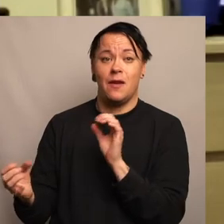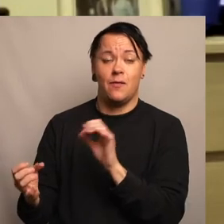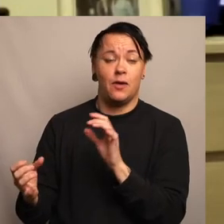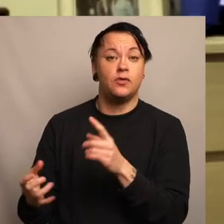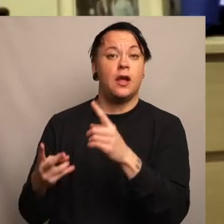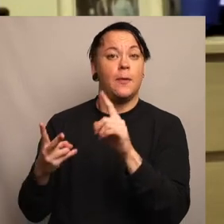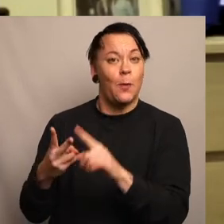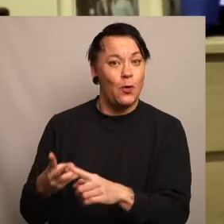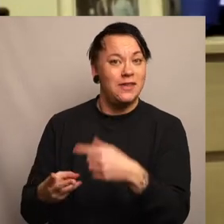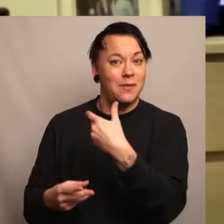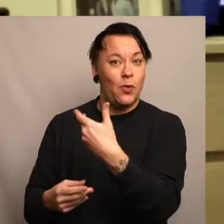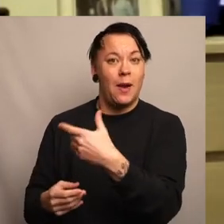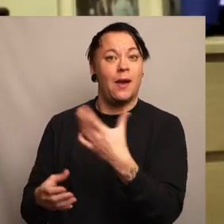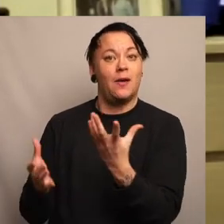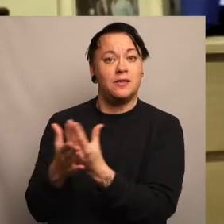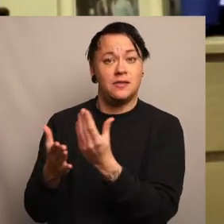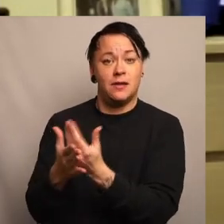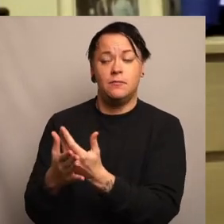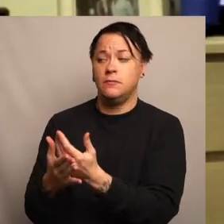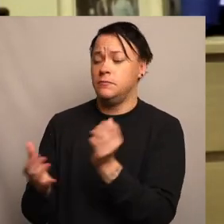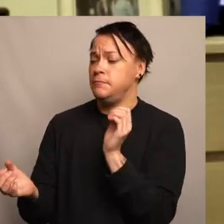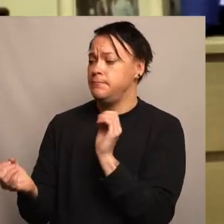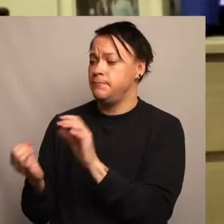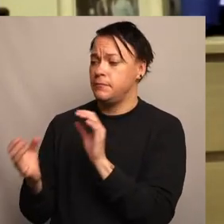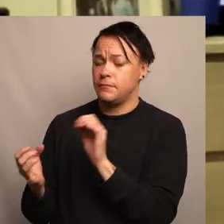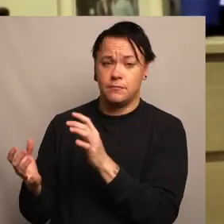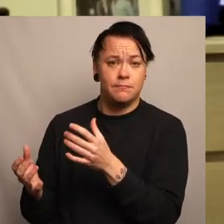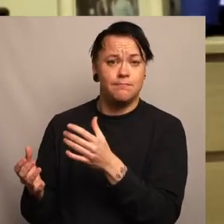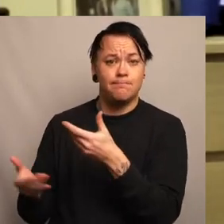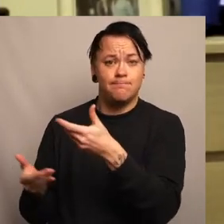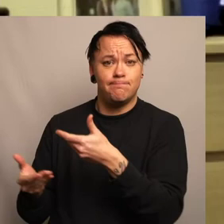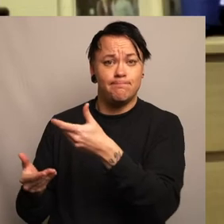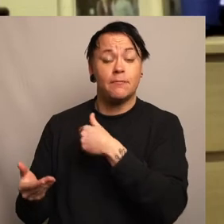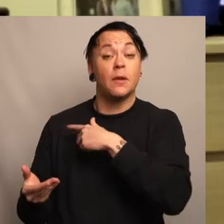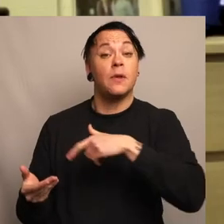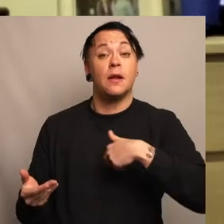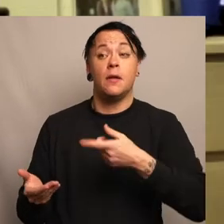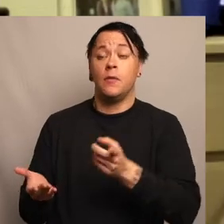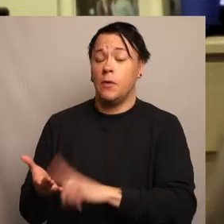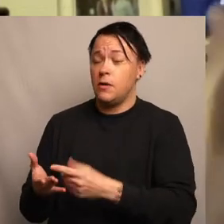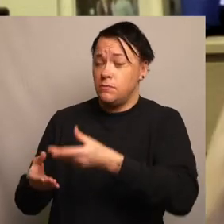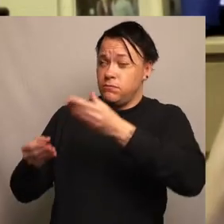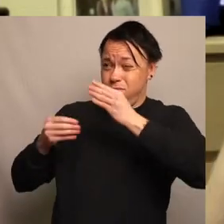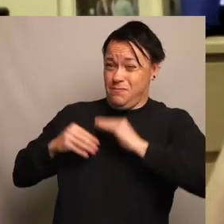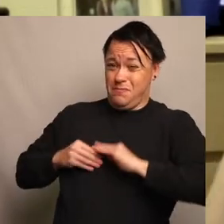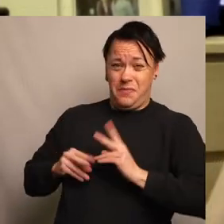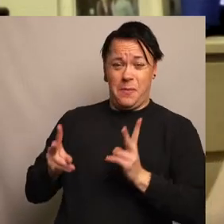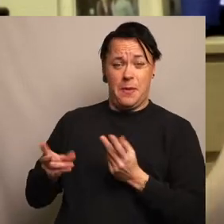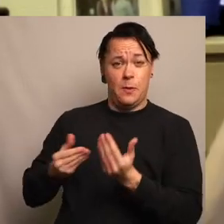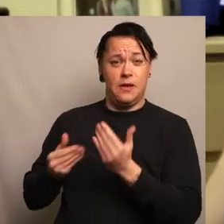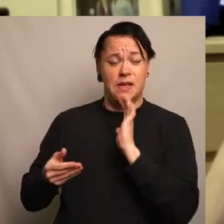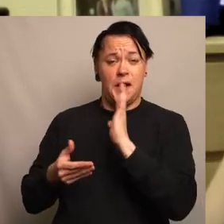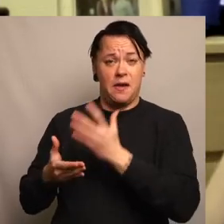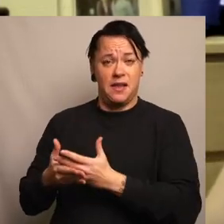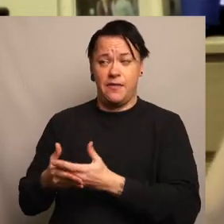are forced to adopt these kind of reductive narratives about ourselves. So when we are